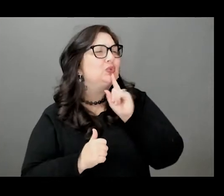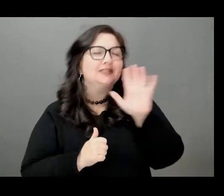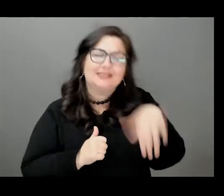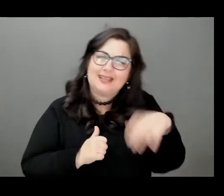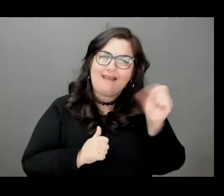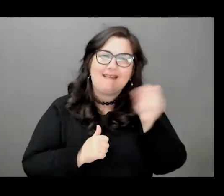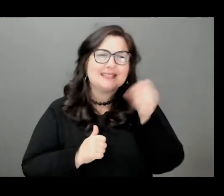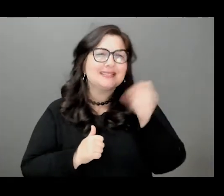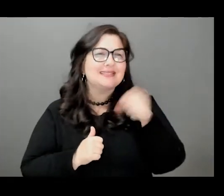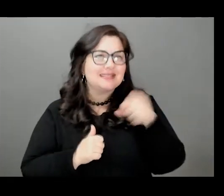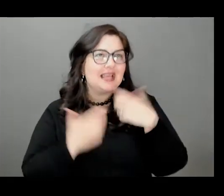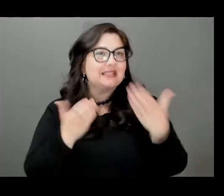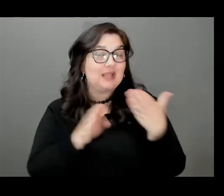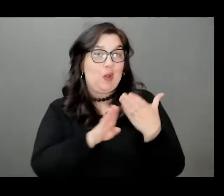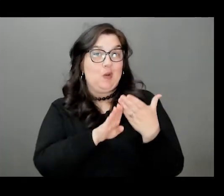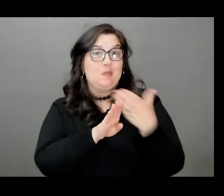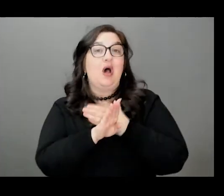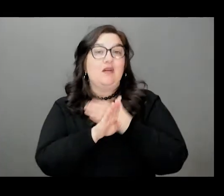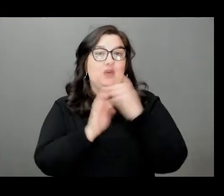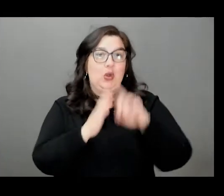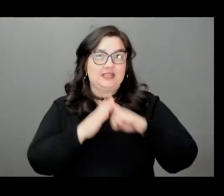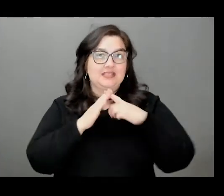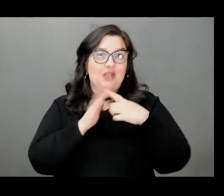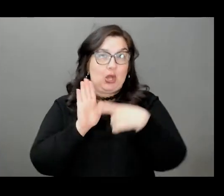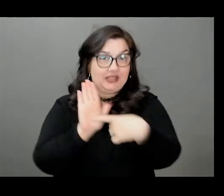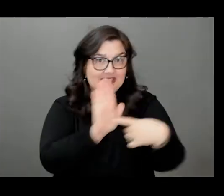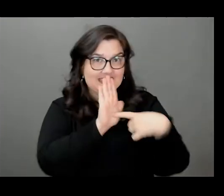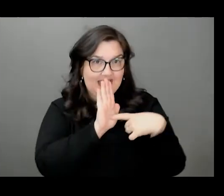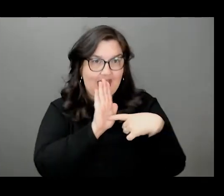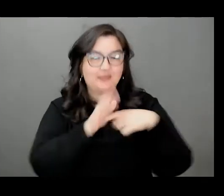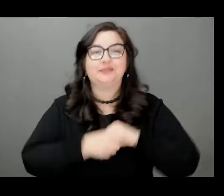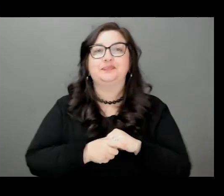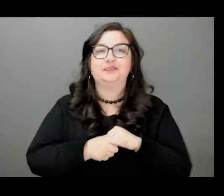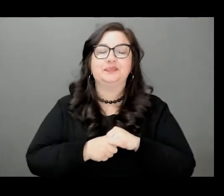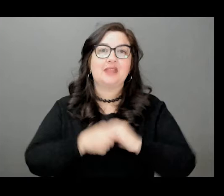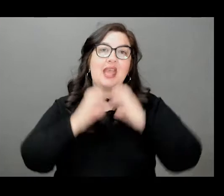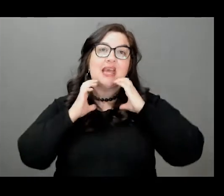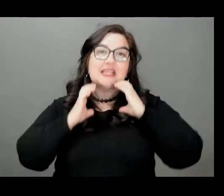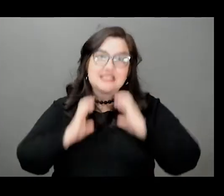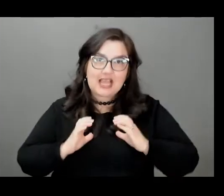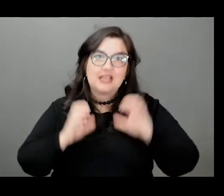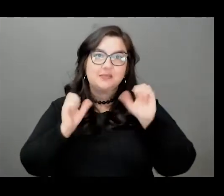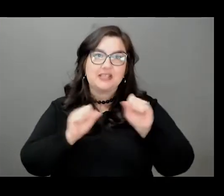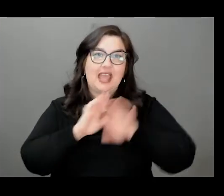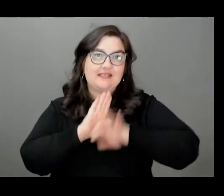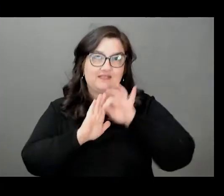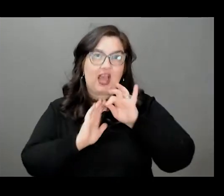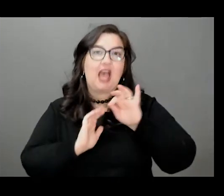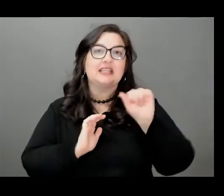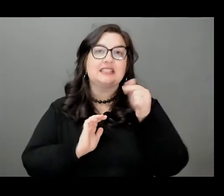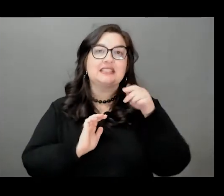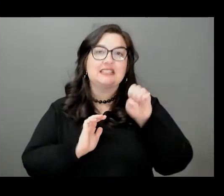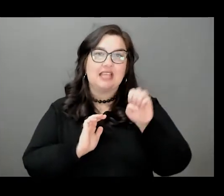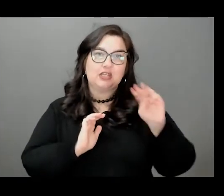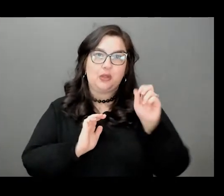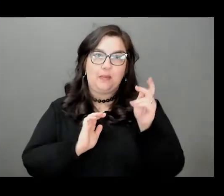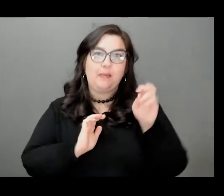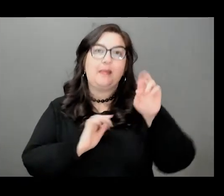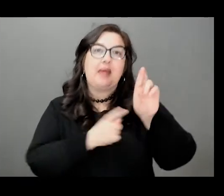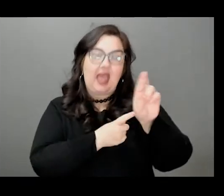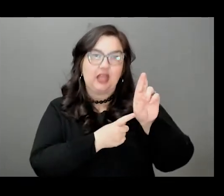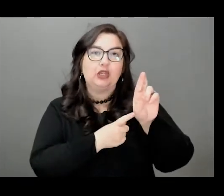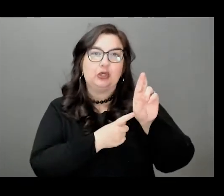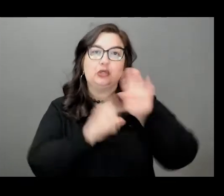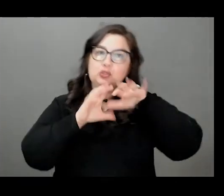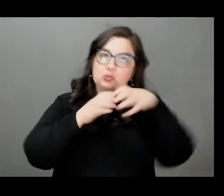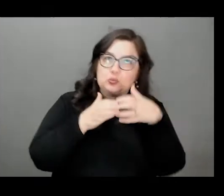ask those as you go through the flow. Sure. No, definitely, yes. So before I kind of kick into the demo, right, our customers can find